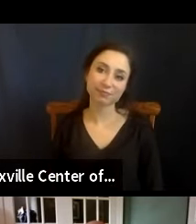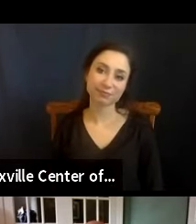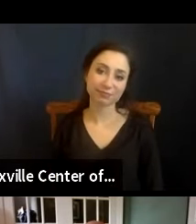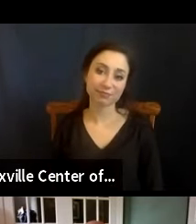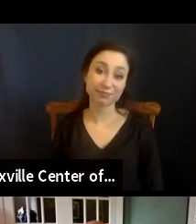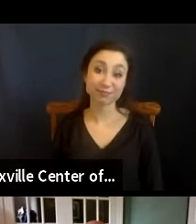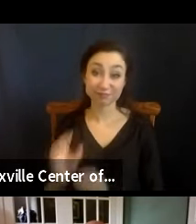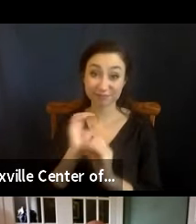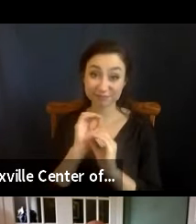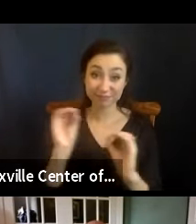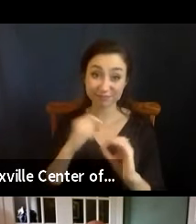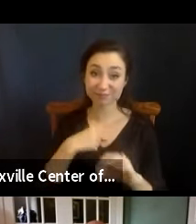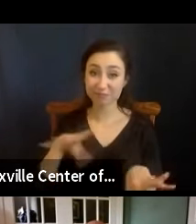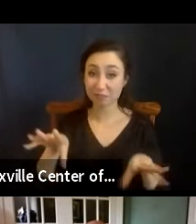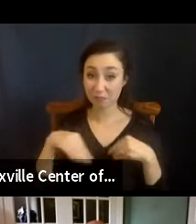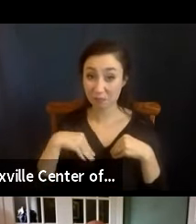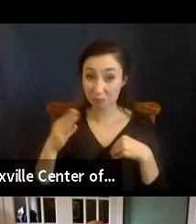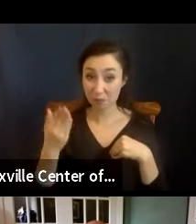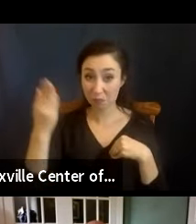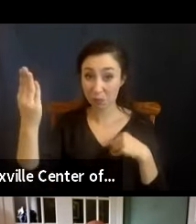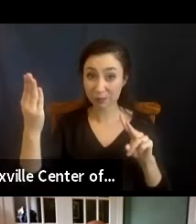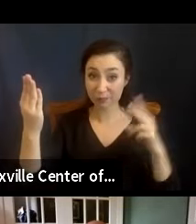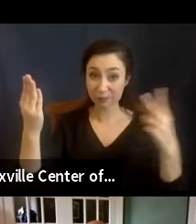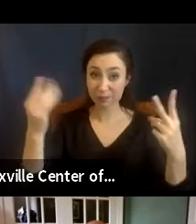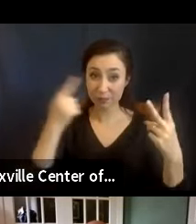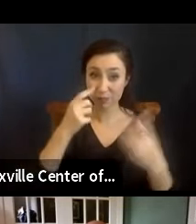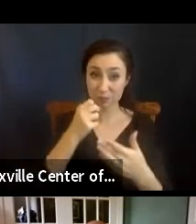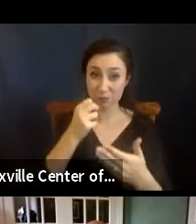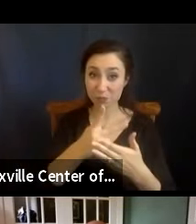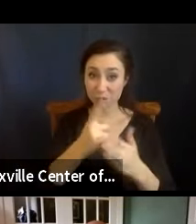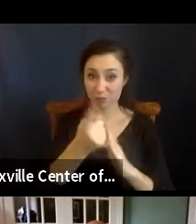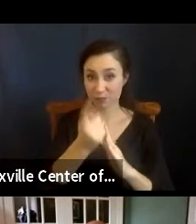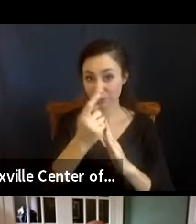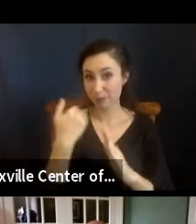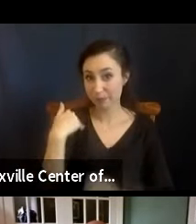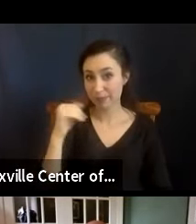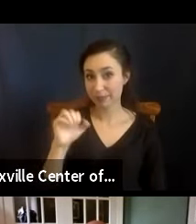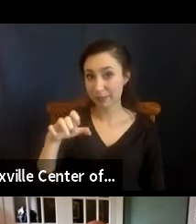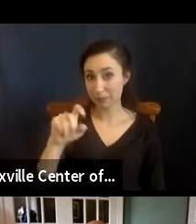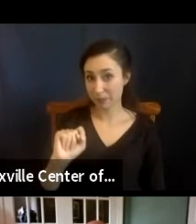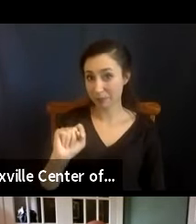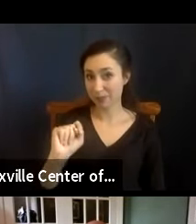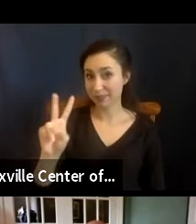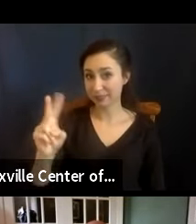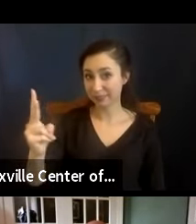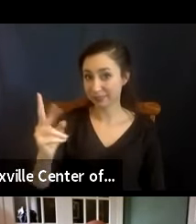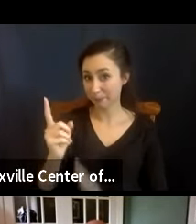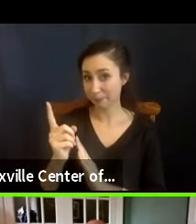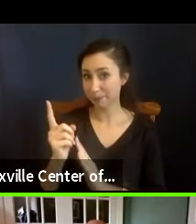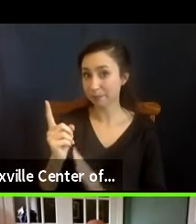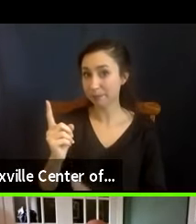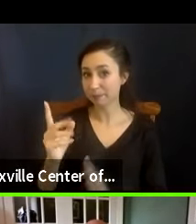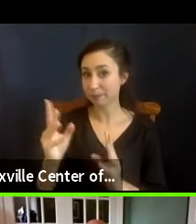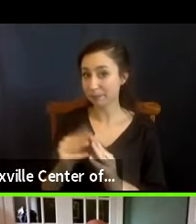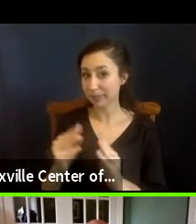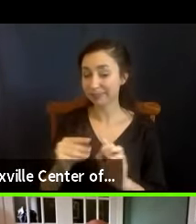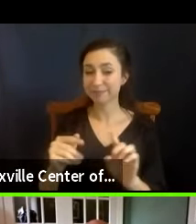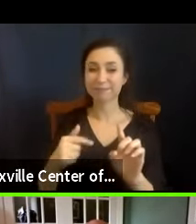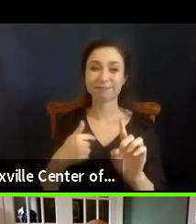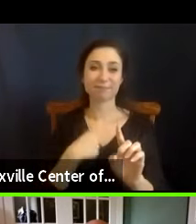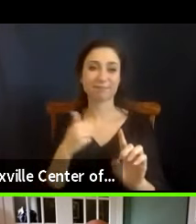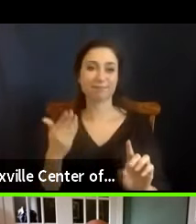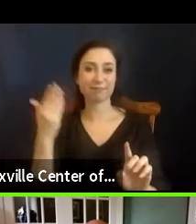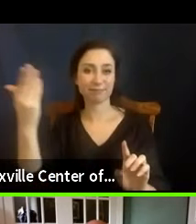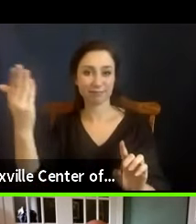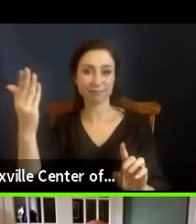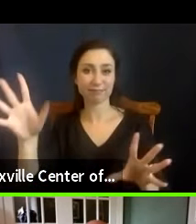If not, I'll accept a motion and a second for approval of the minutes of the September 2nd meeting. I move that they be accepted